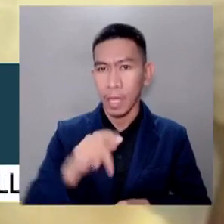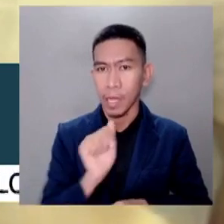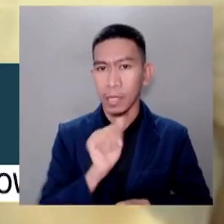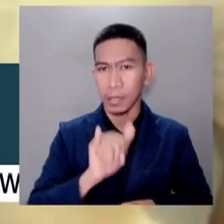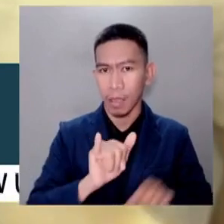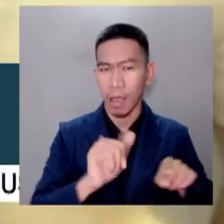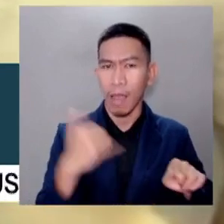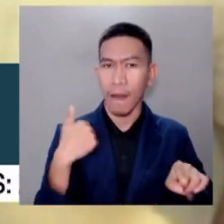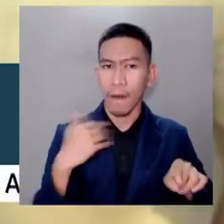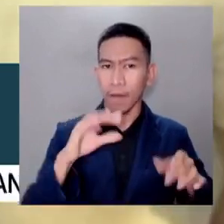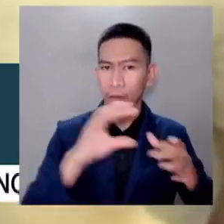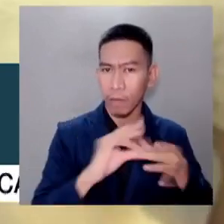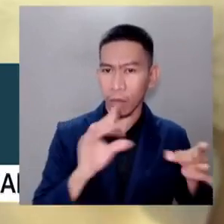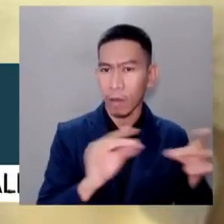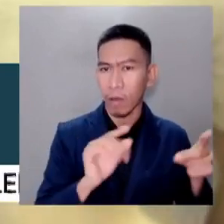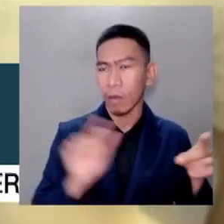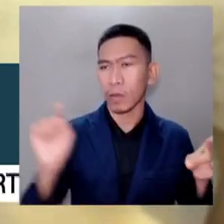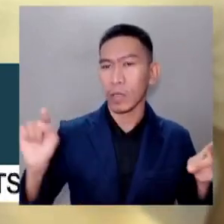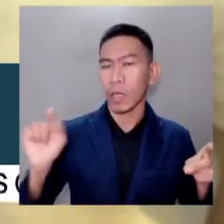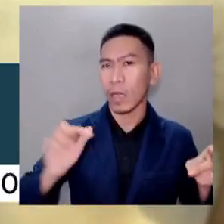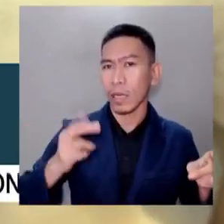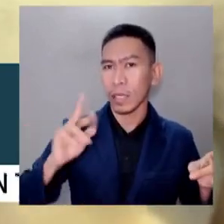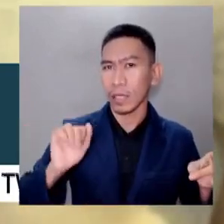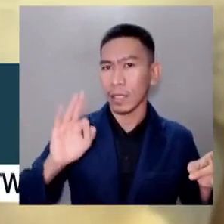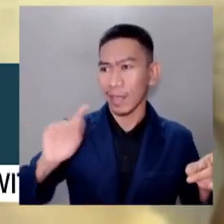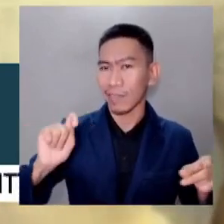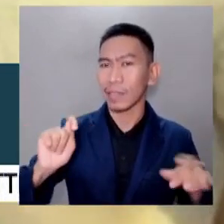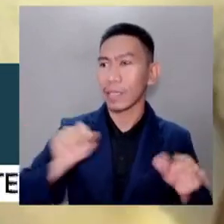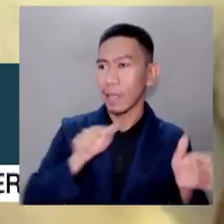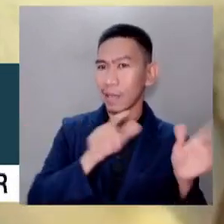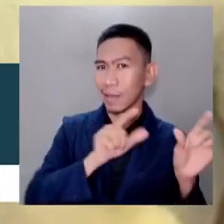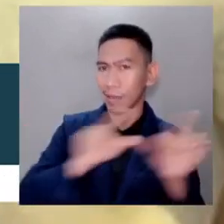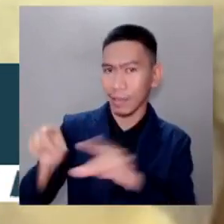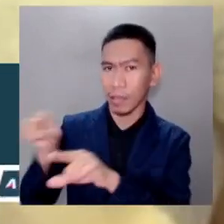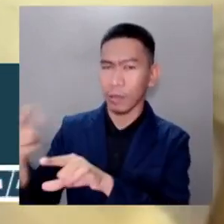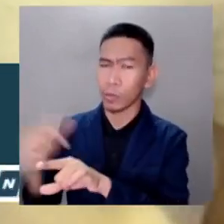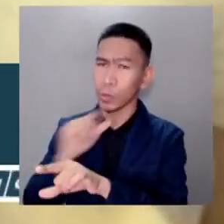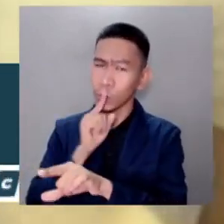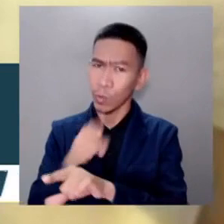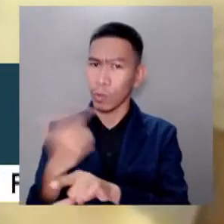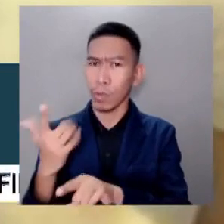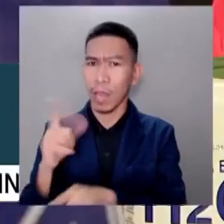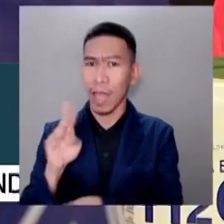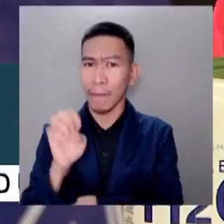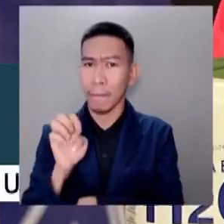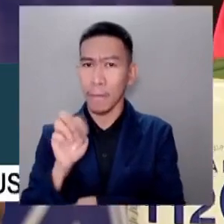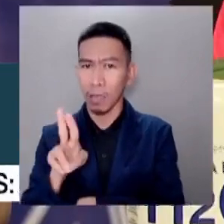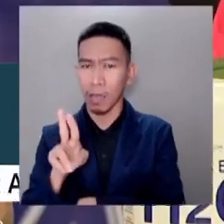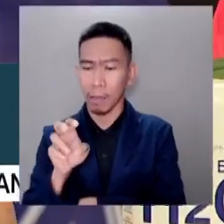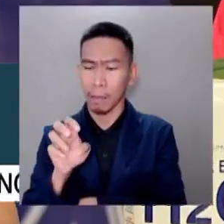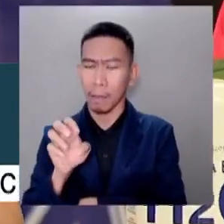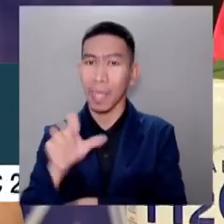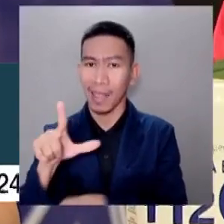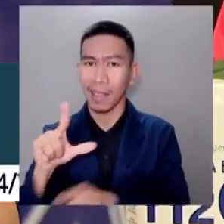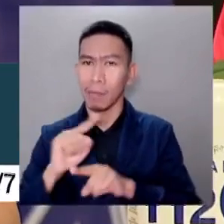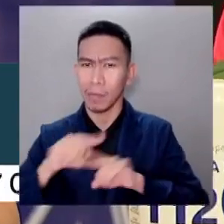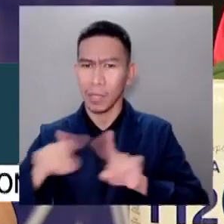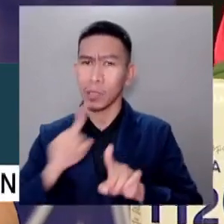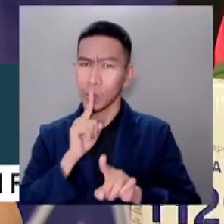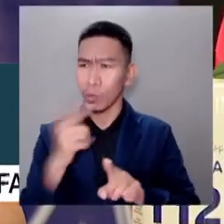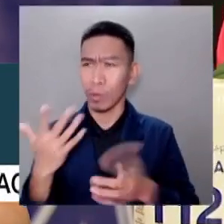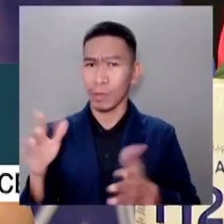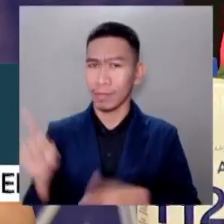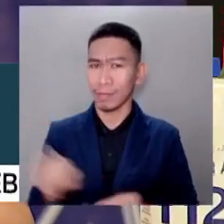him, were libelous. But the prosecutor's office said they were not defamatory. Last week, outgoing Energy Secretary Alfonso